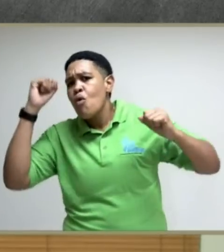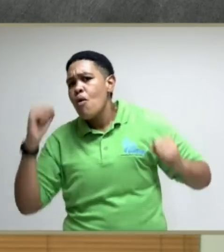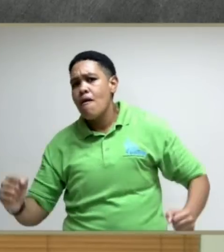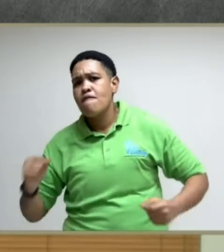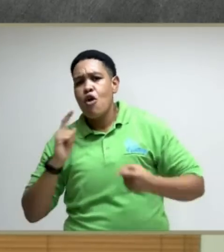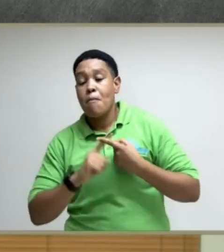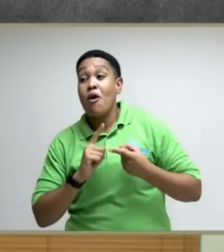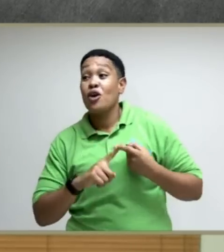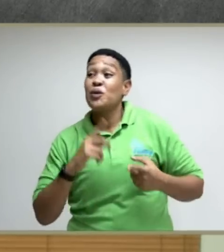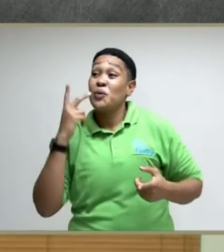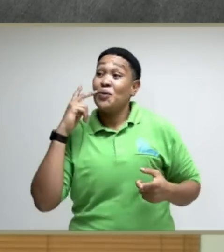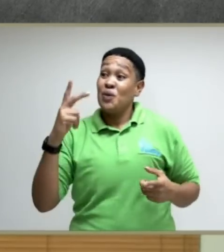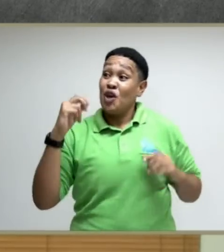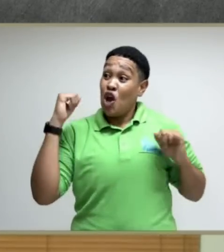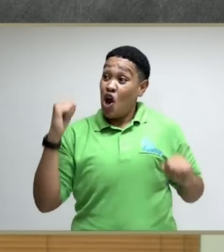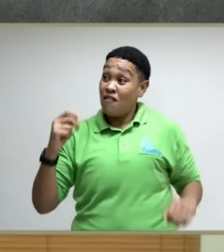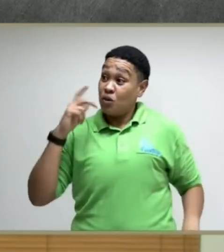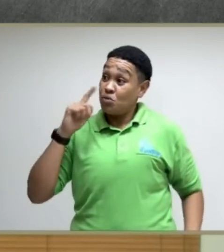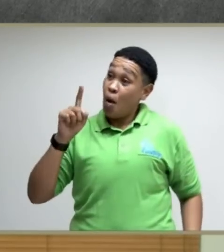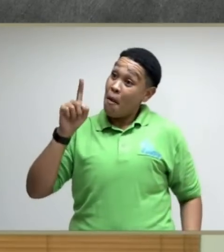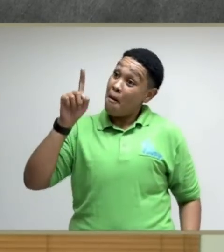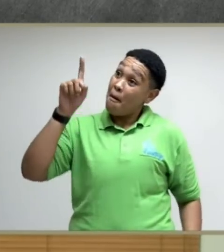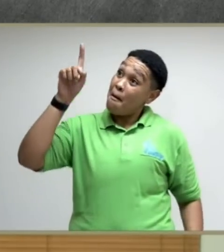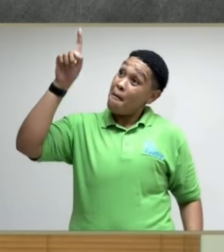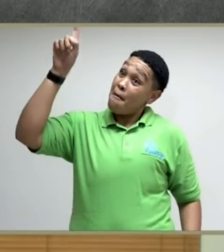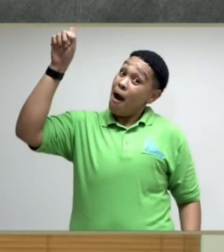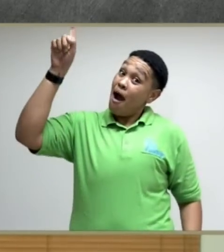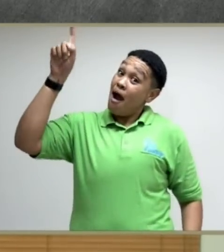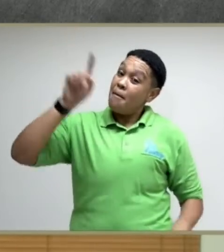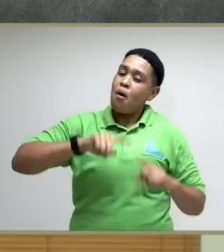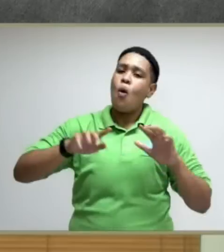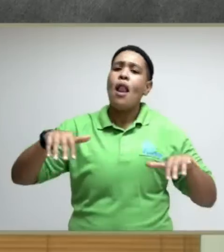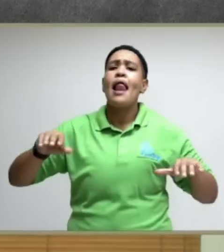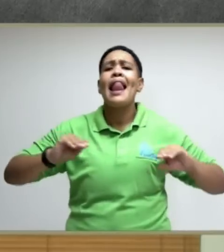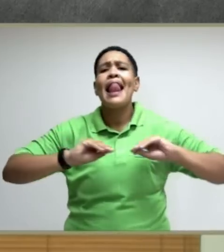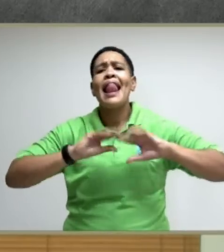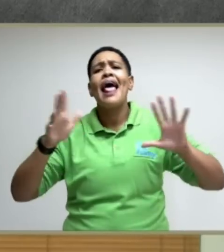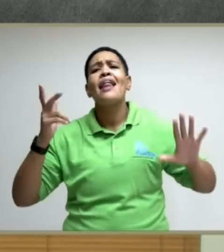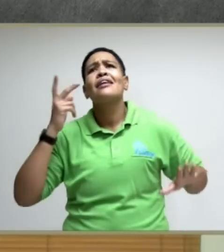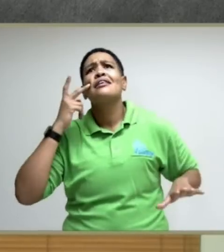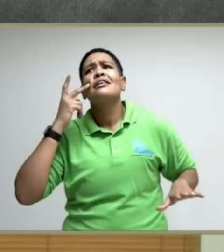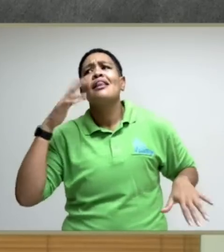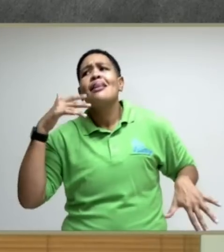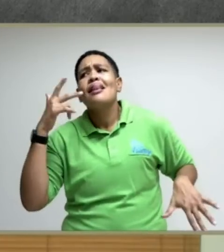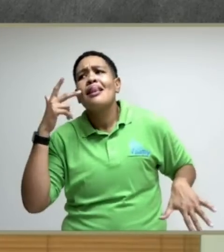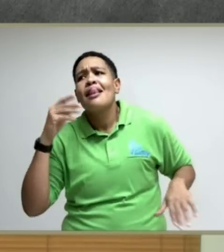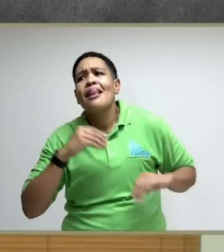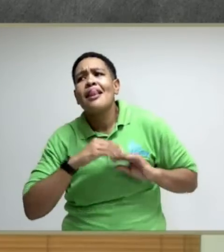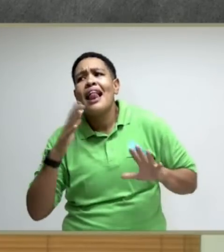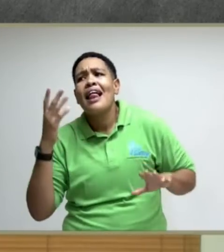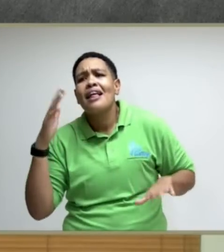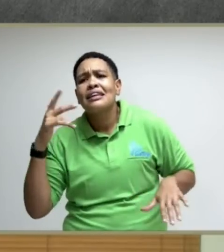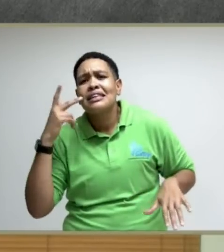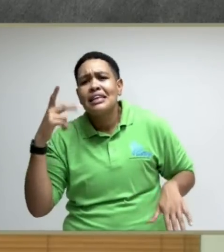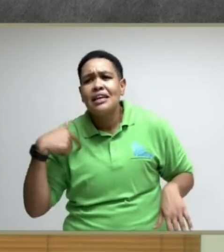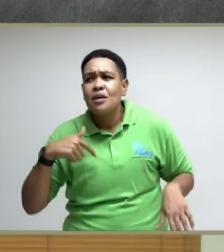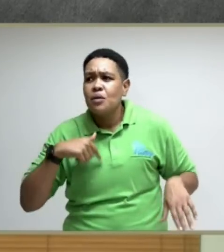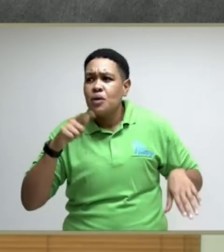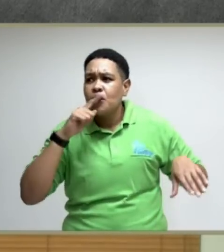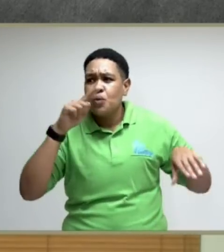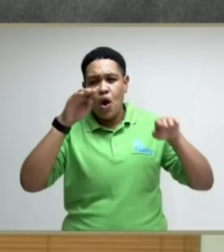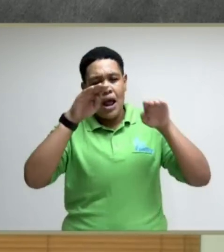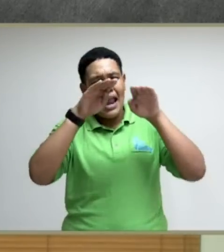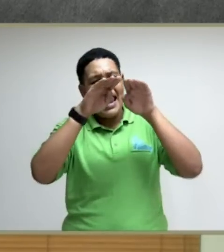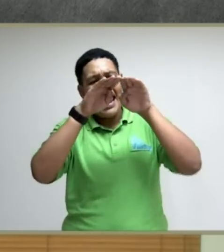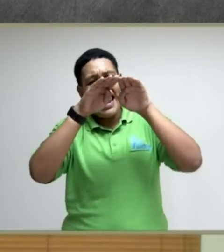were heading up into a peak, but we did not clearly see that we were probably plateauing, leveling